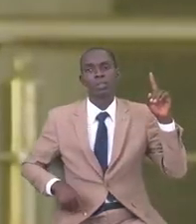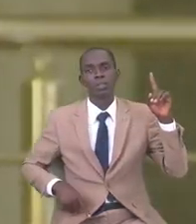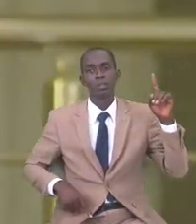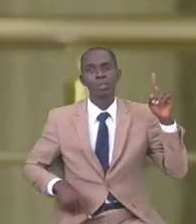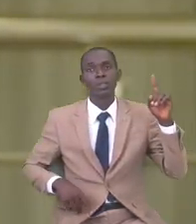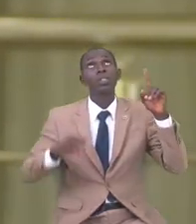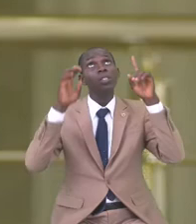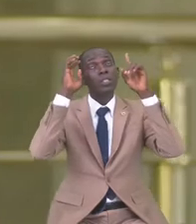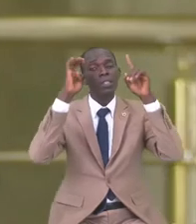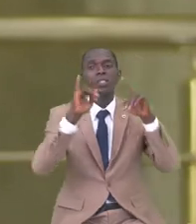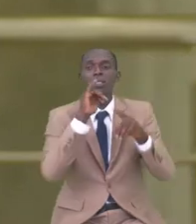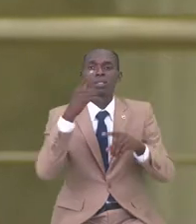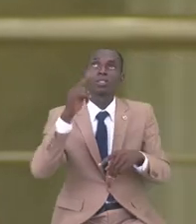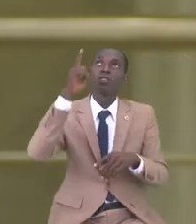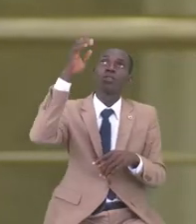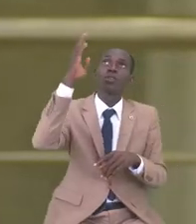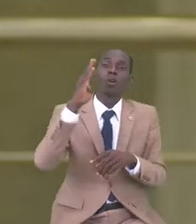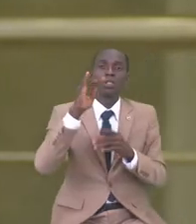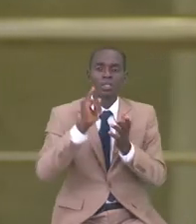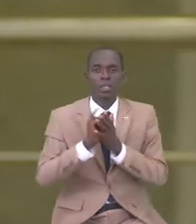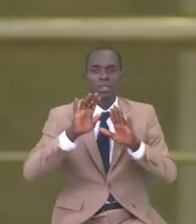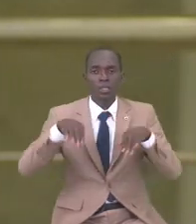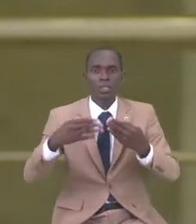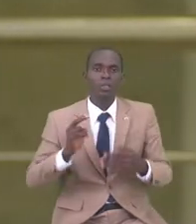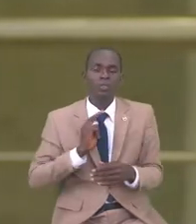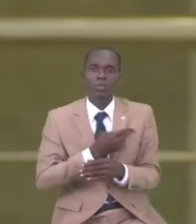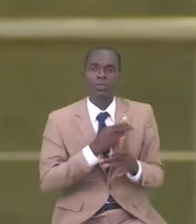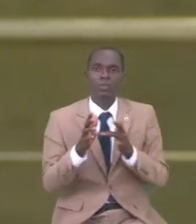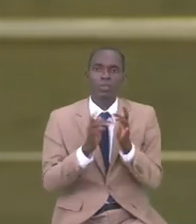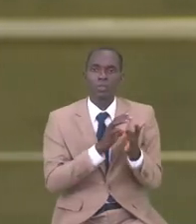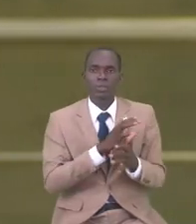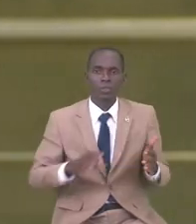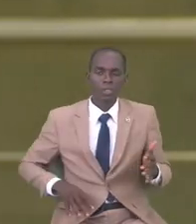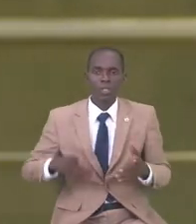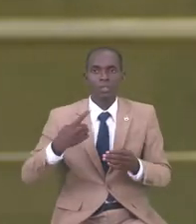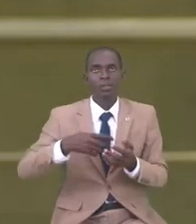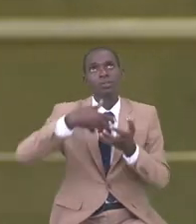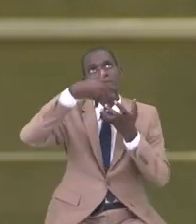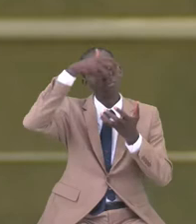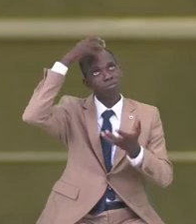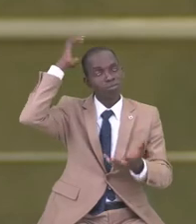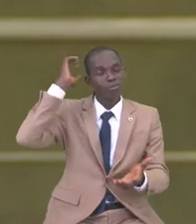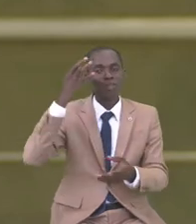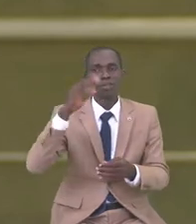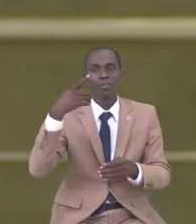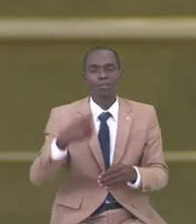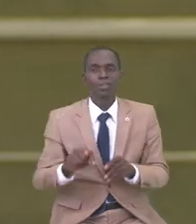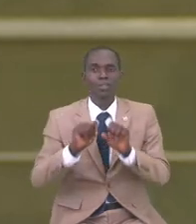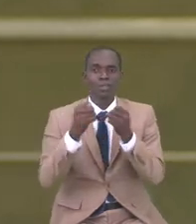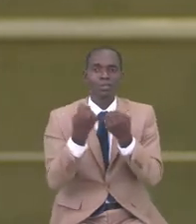God that gave us Jesus Christ, the Lion of the tribe of